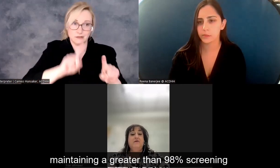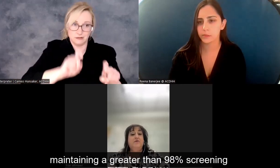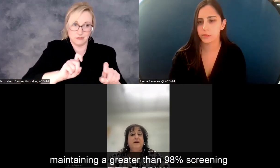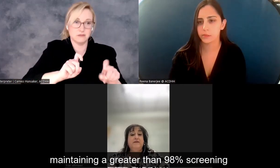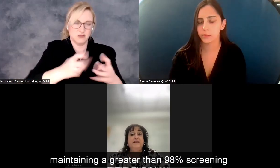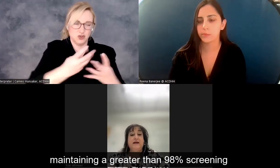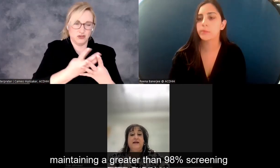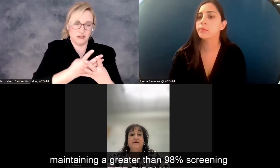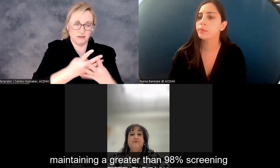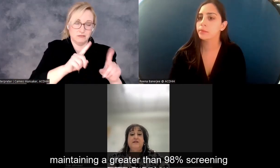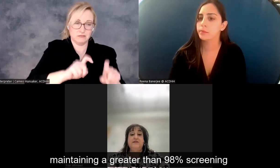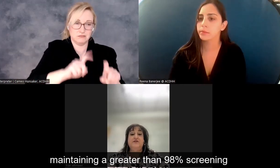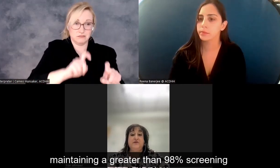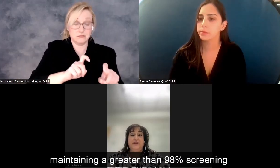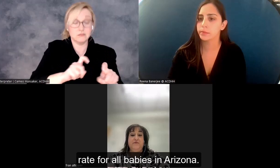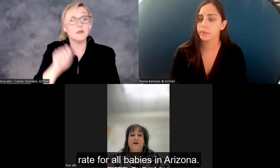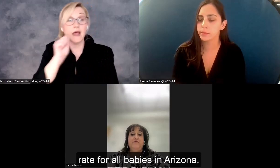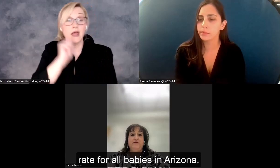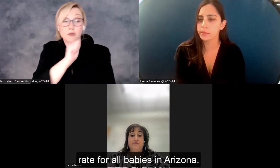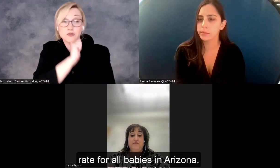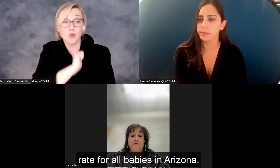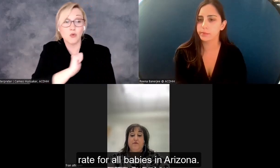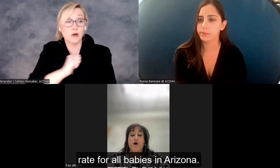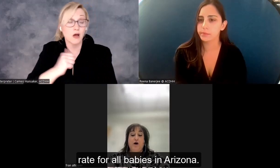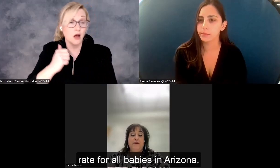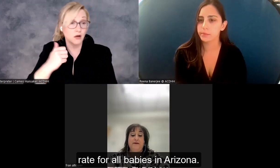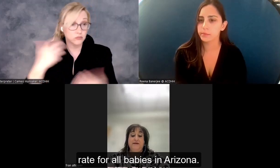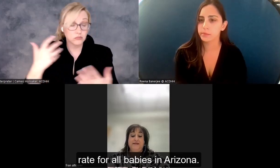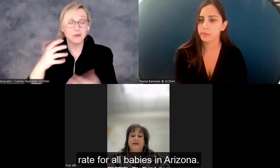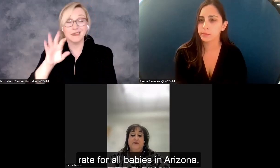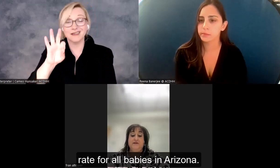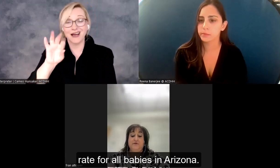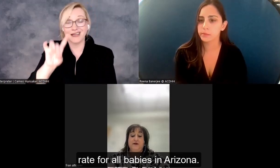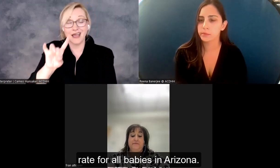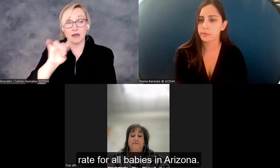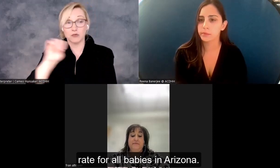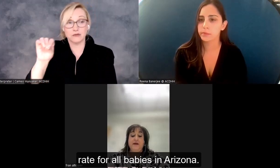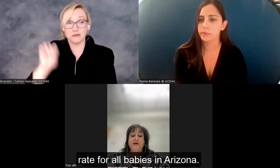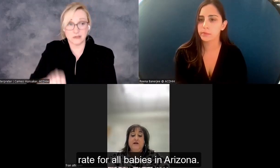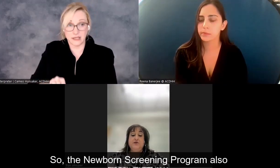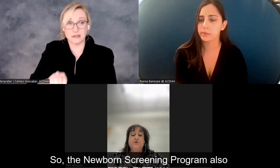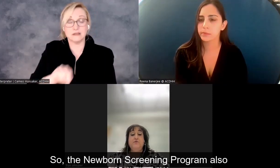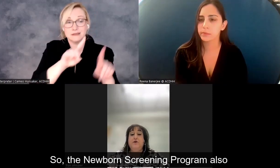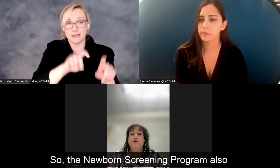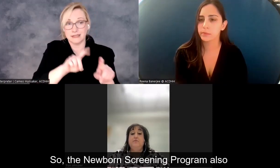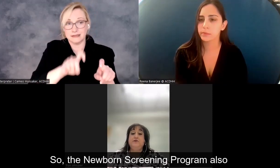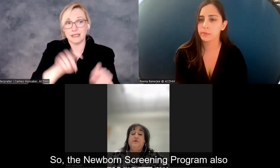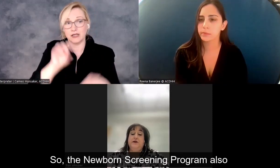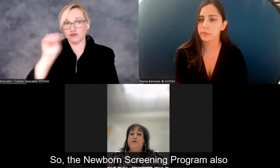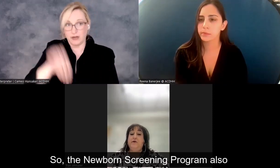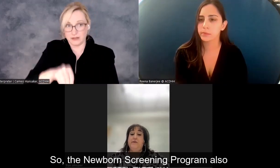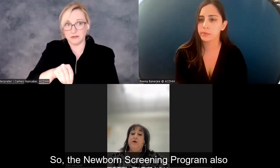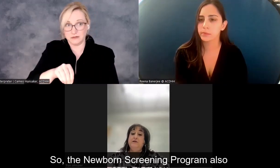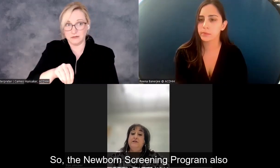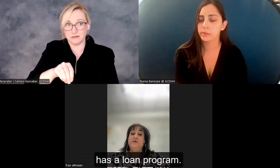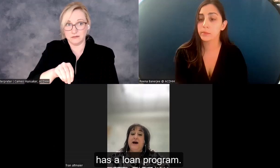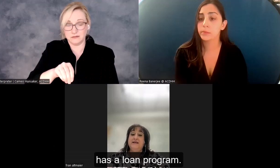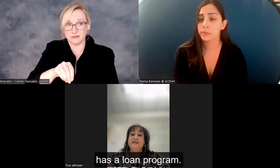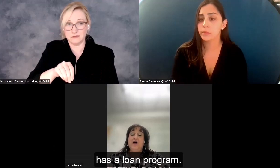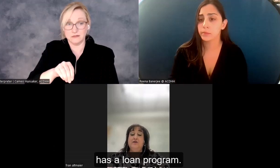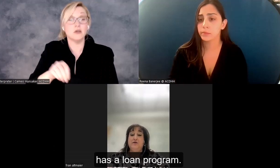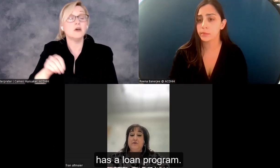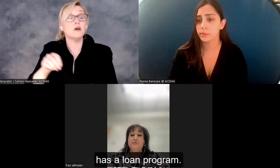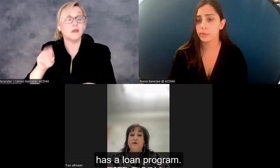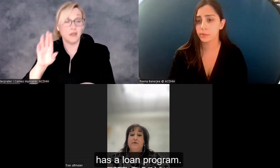maintaining a greater than 98% screening rate for all babies in Arizona. So the newborn screening program also